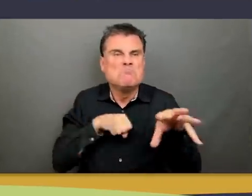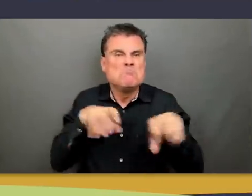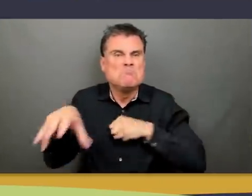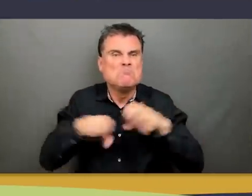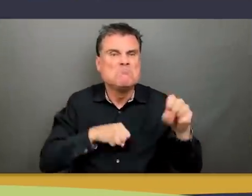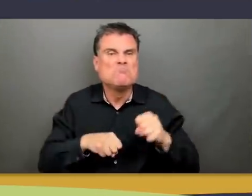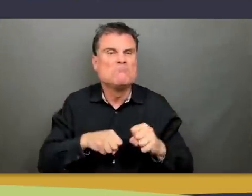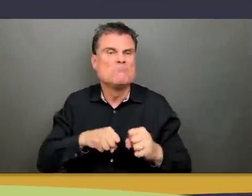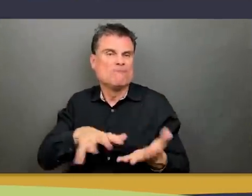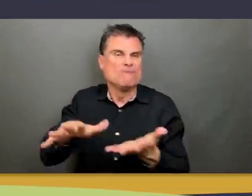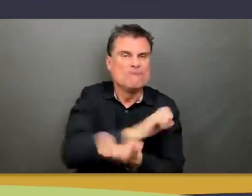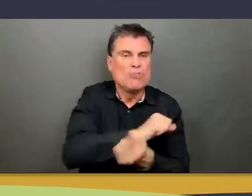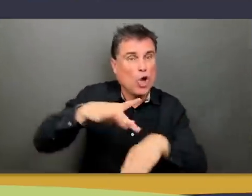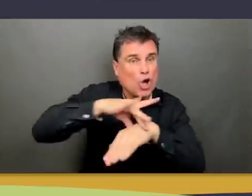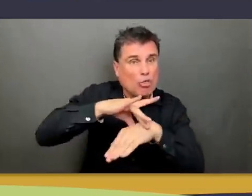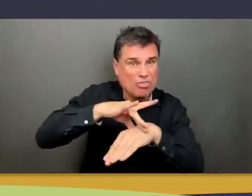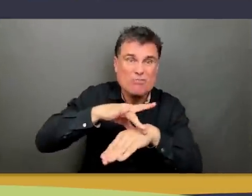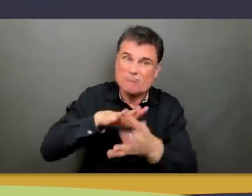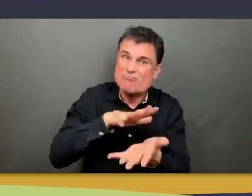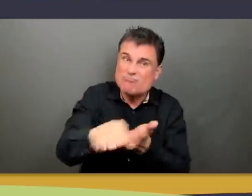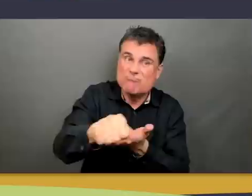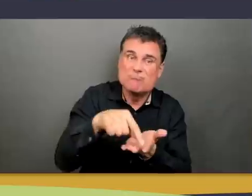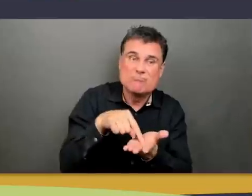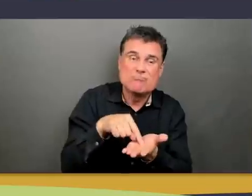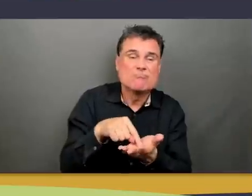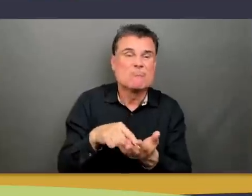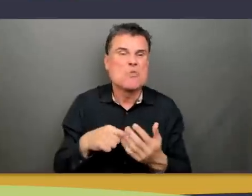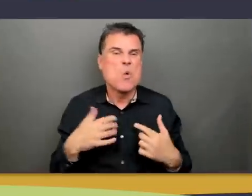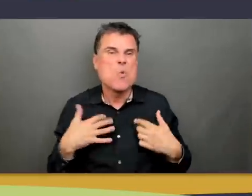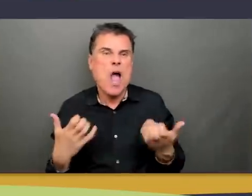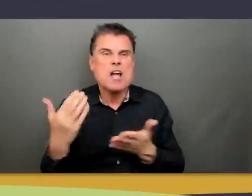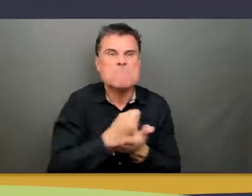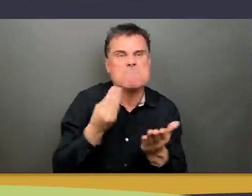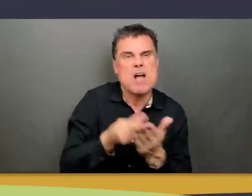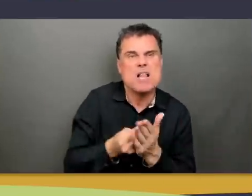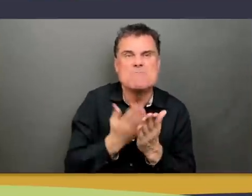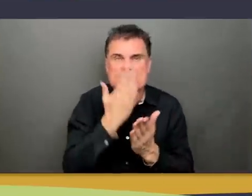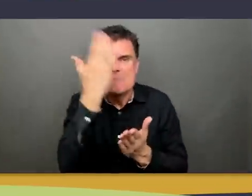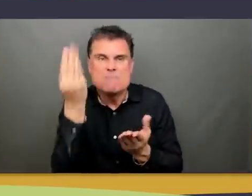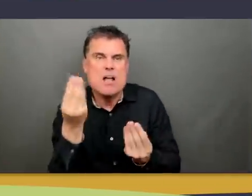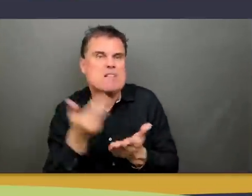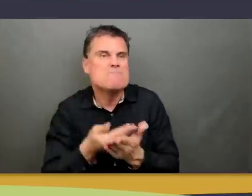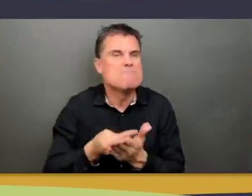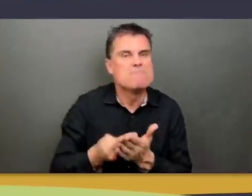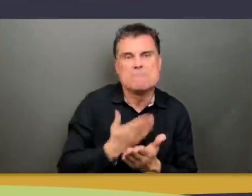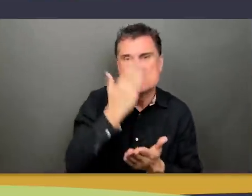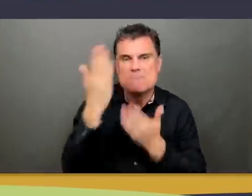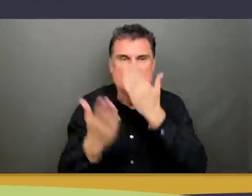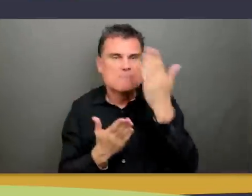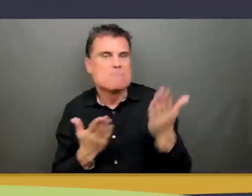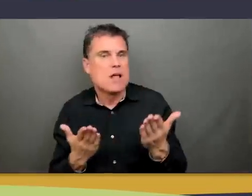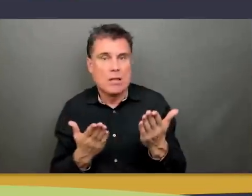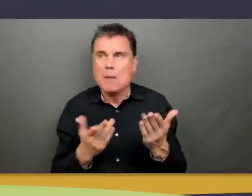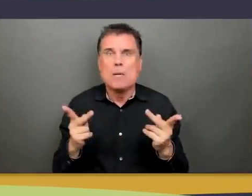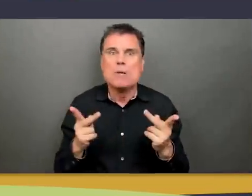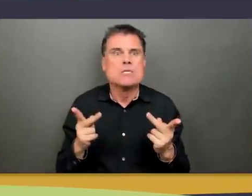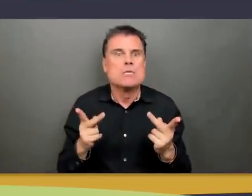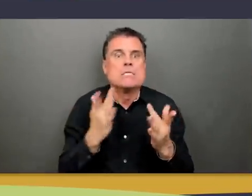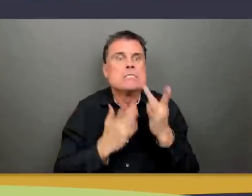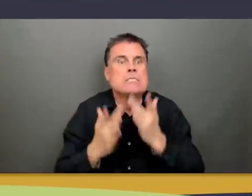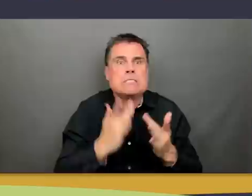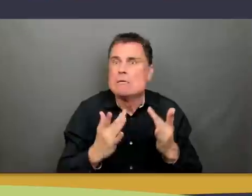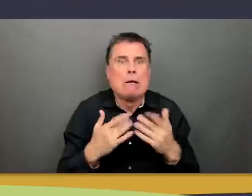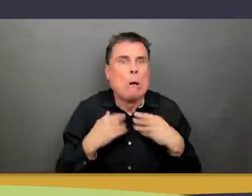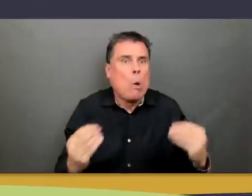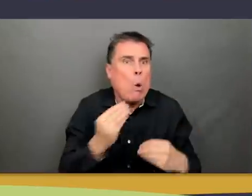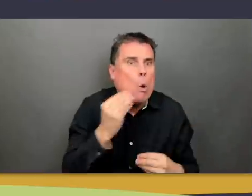homelessness, how accumulated trauma is driving more people into addictions and mental illness. We must all work together